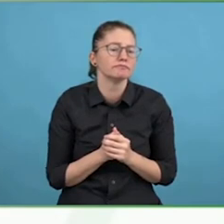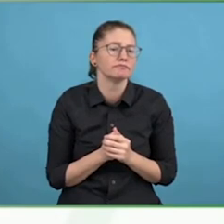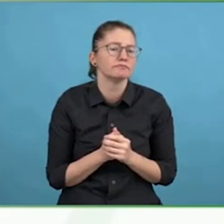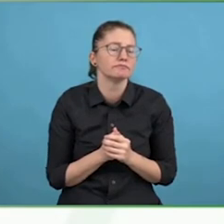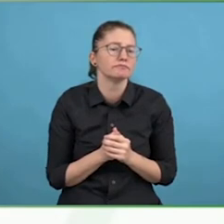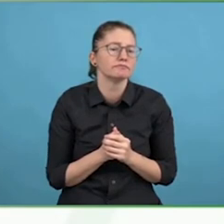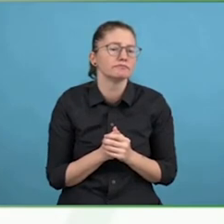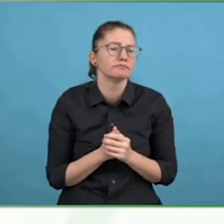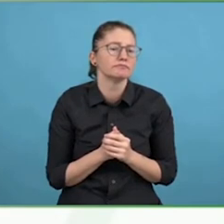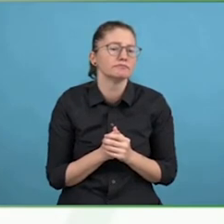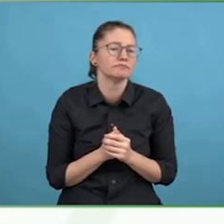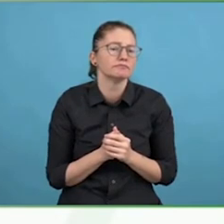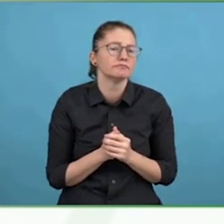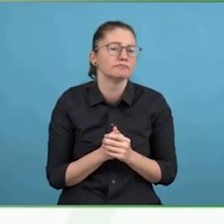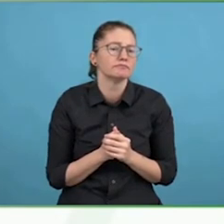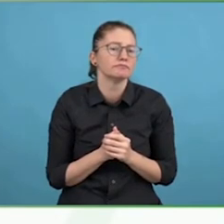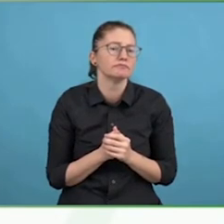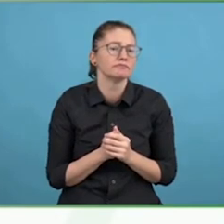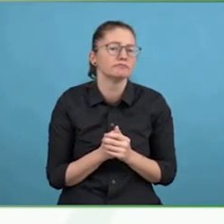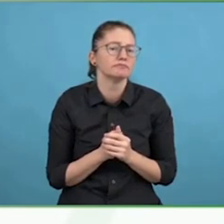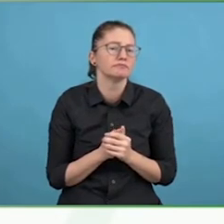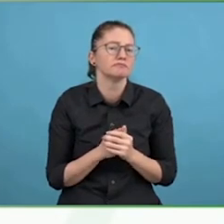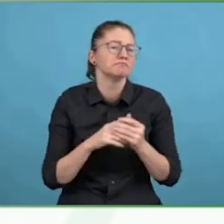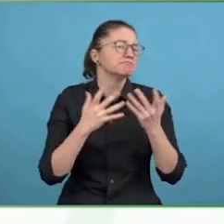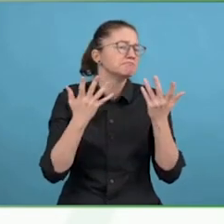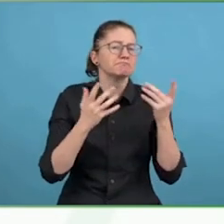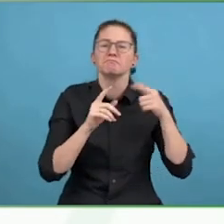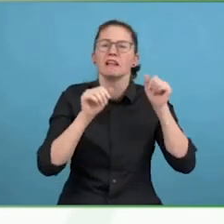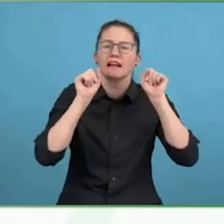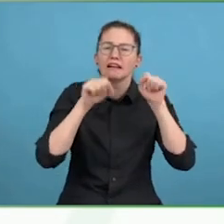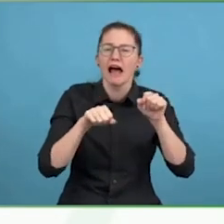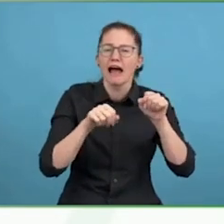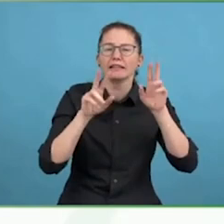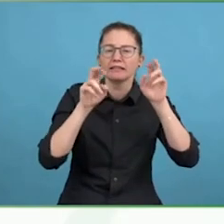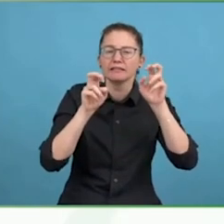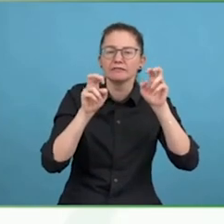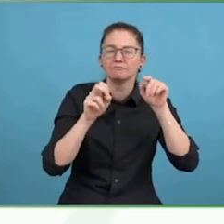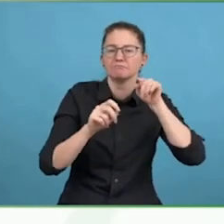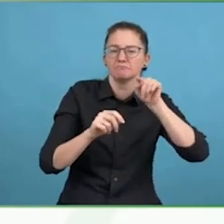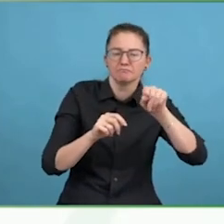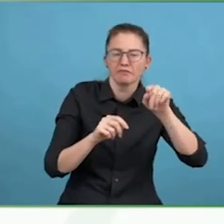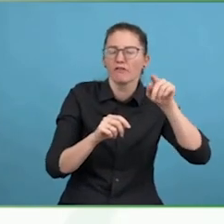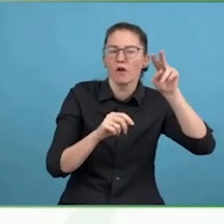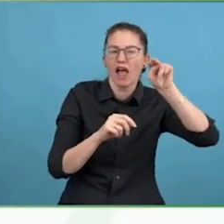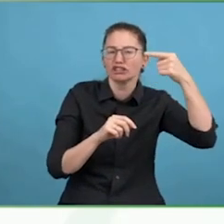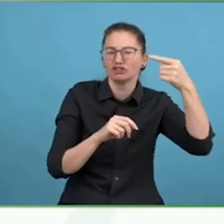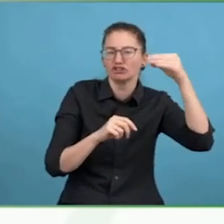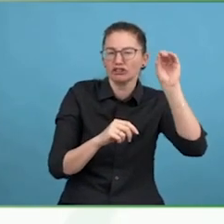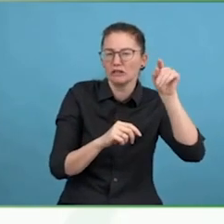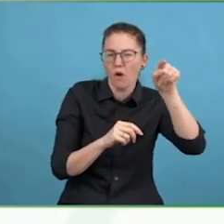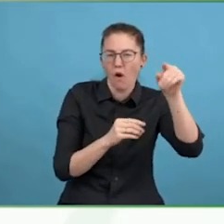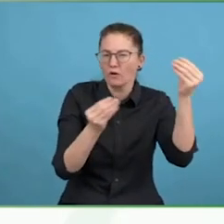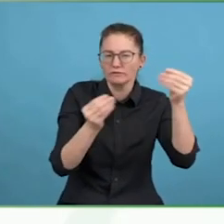an accessible event for people with disabilities according to disability inclusive